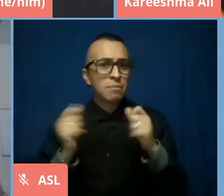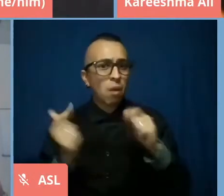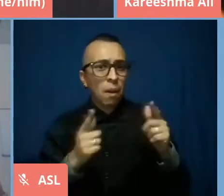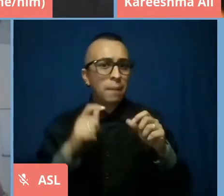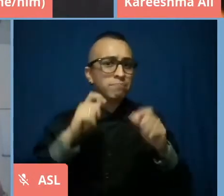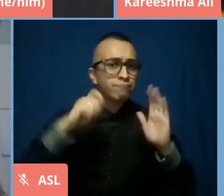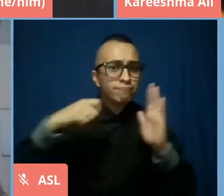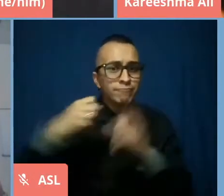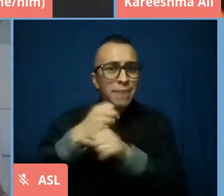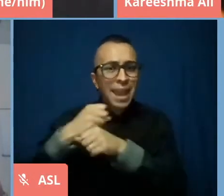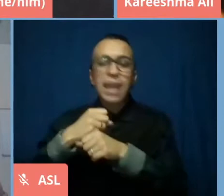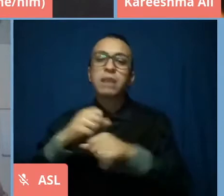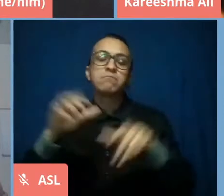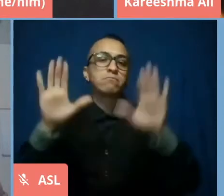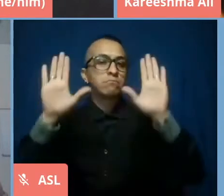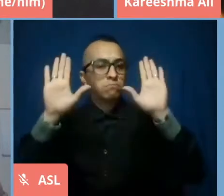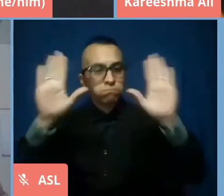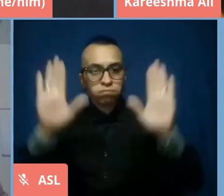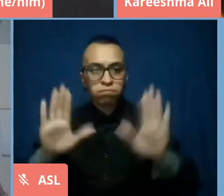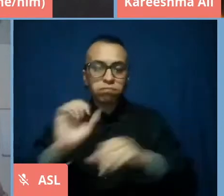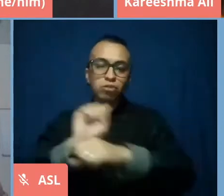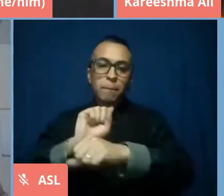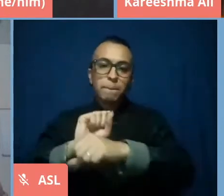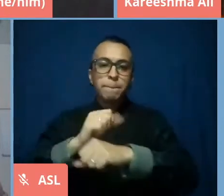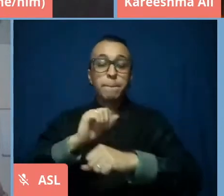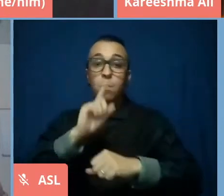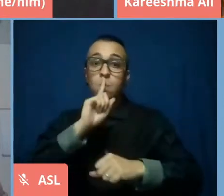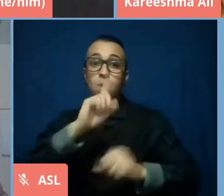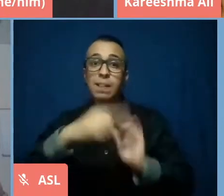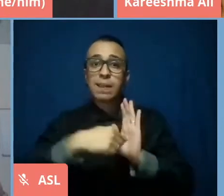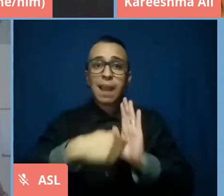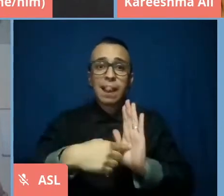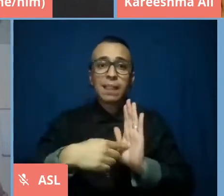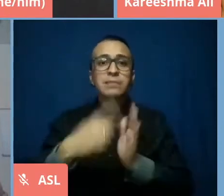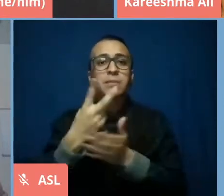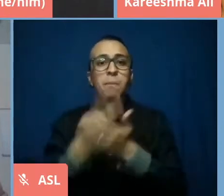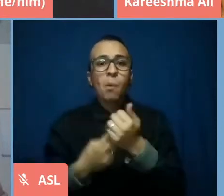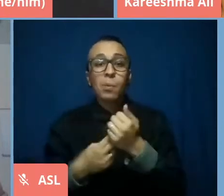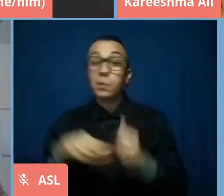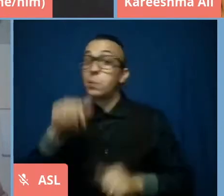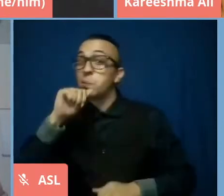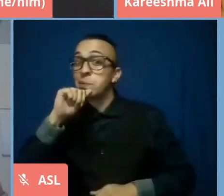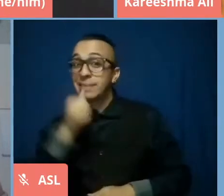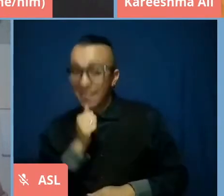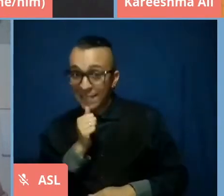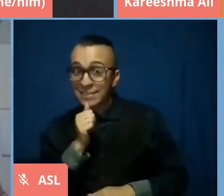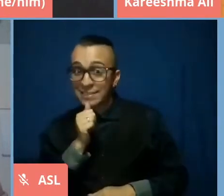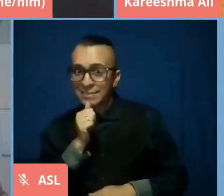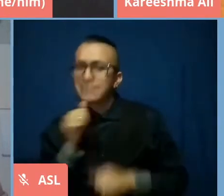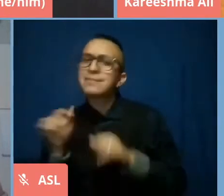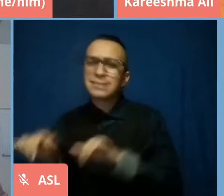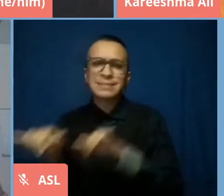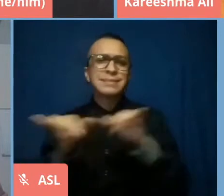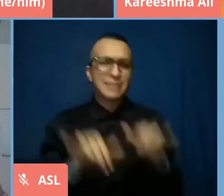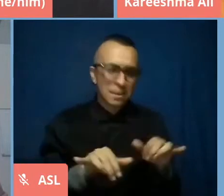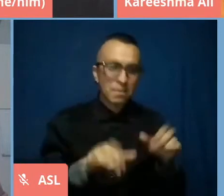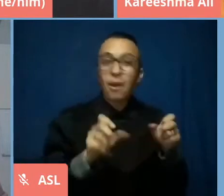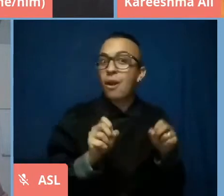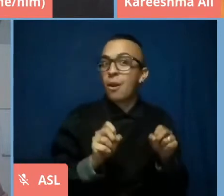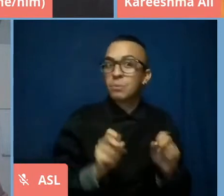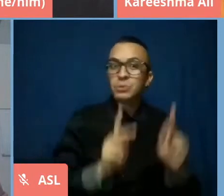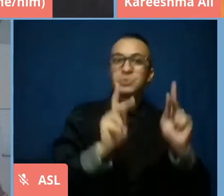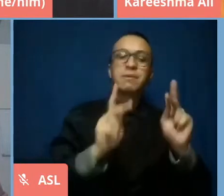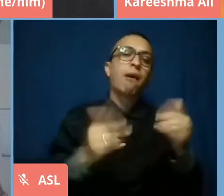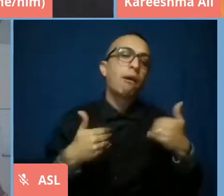phenomenal job. I think it really highlights both the resiliency as well as the opportunity ahead of